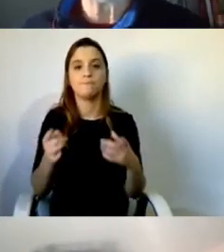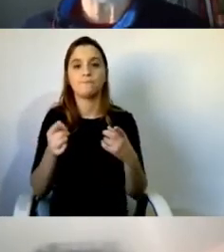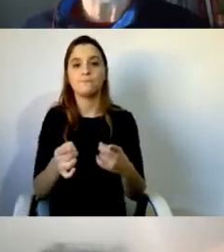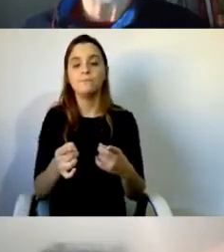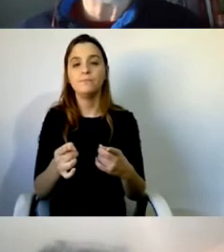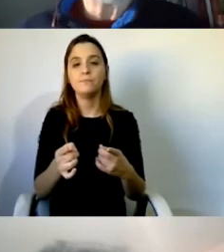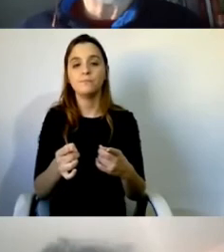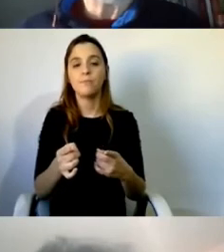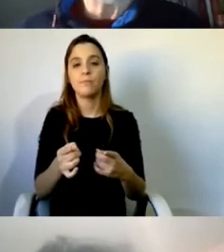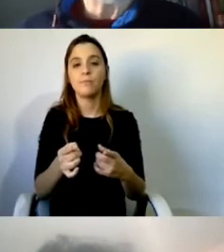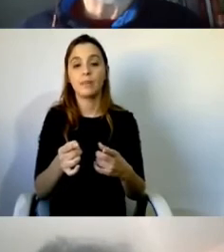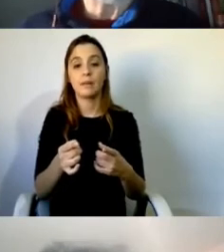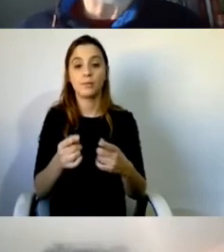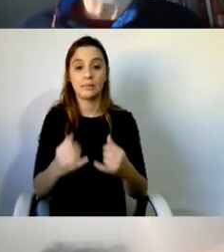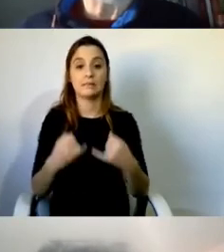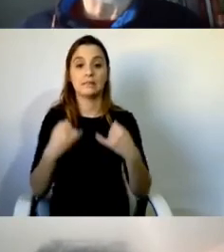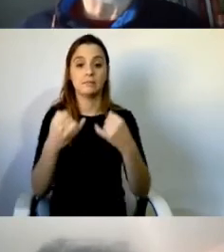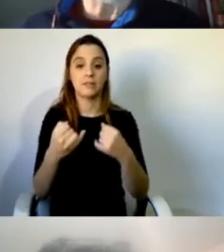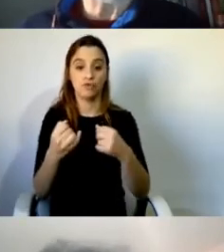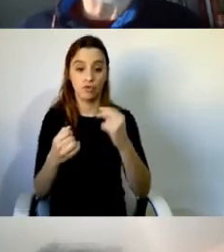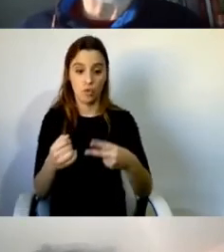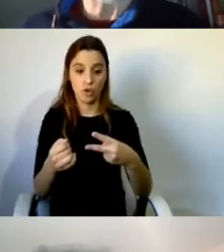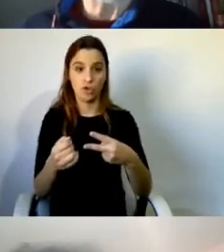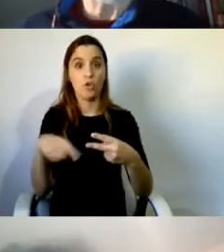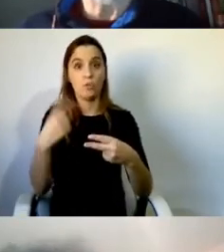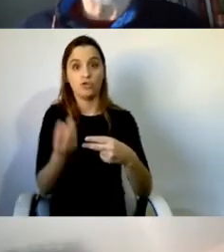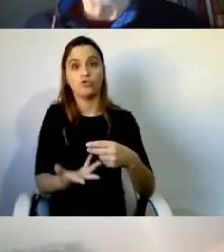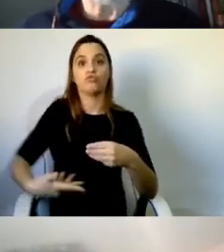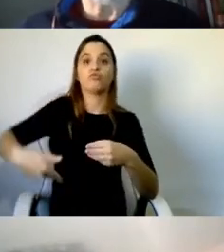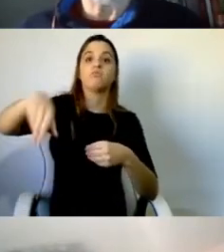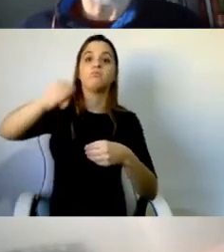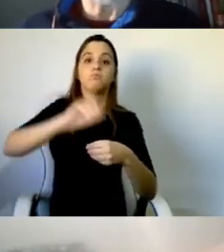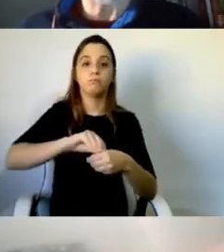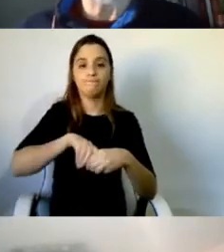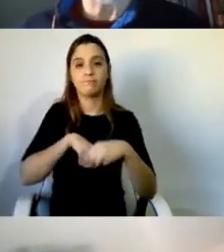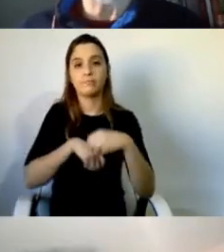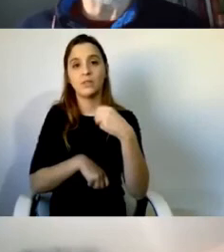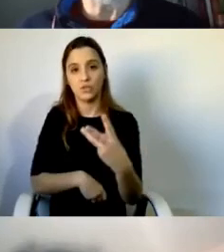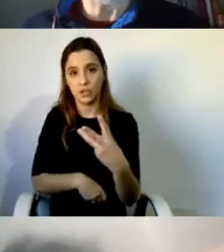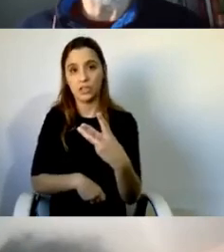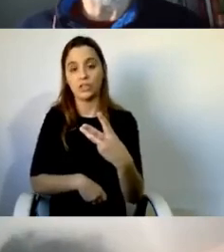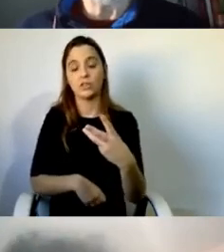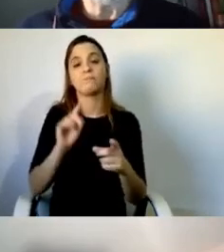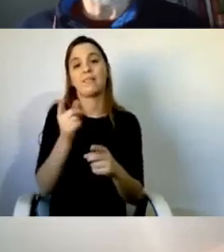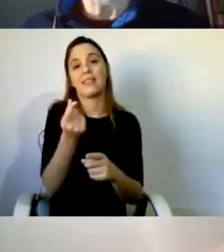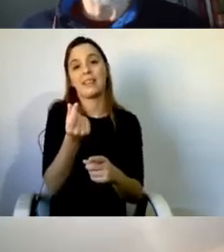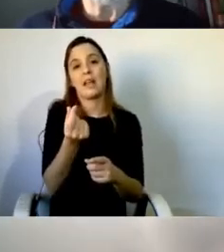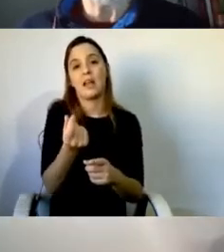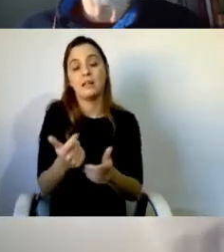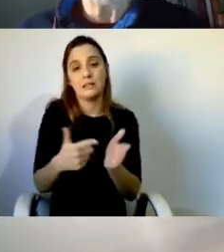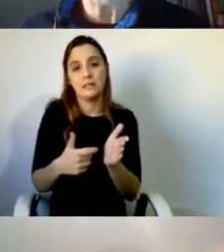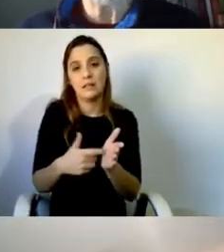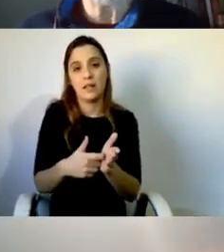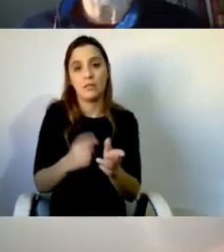dependence due to the inflow of cash to the household. And this